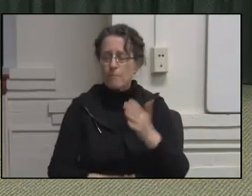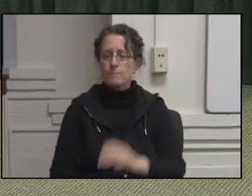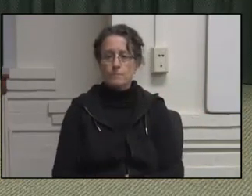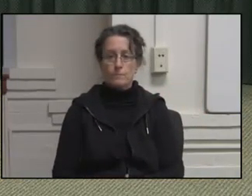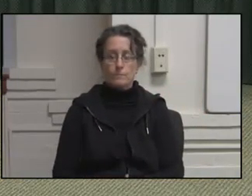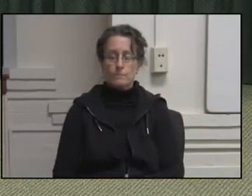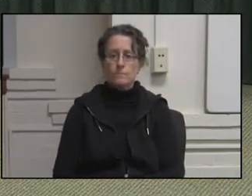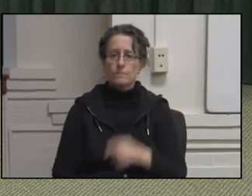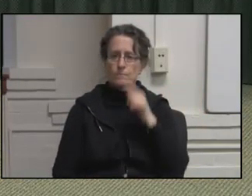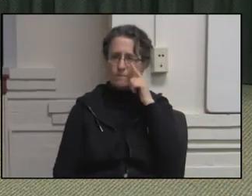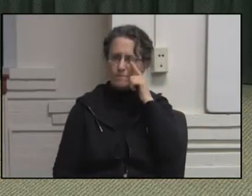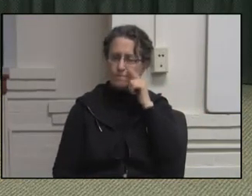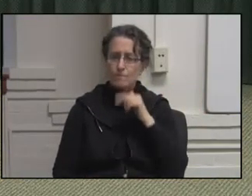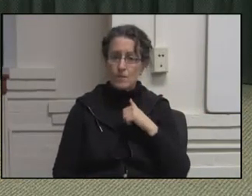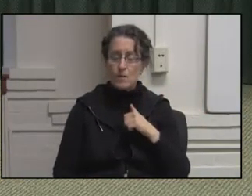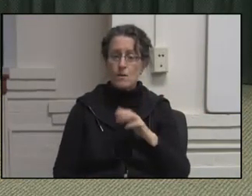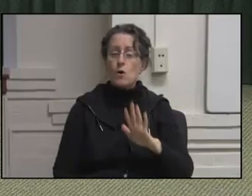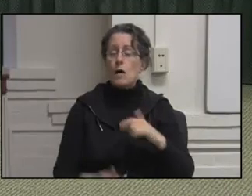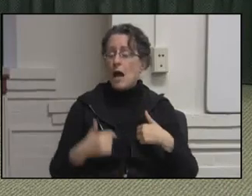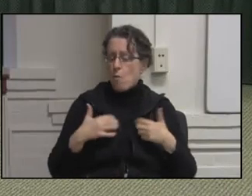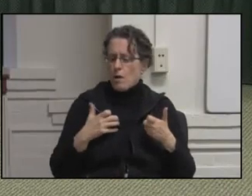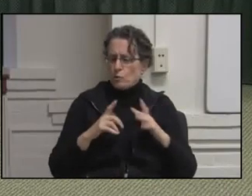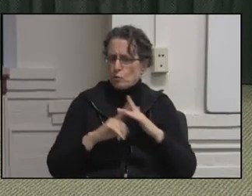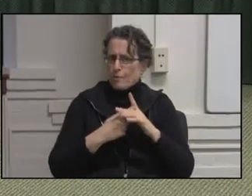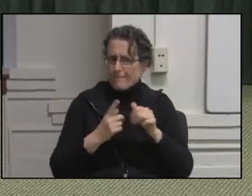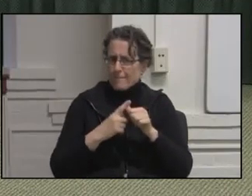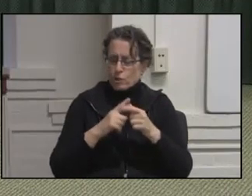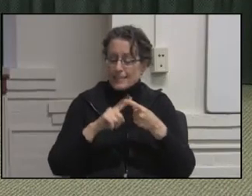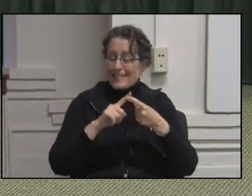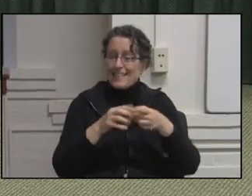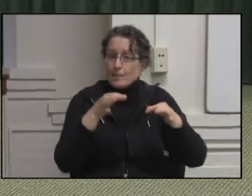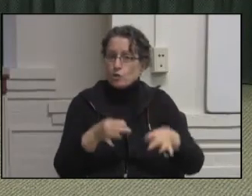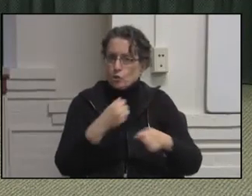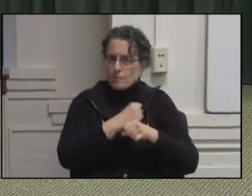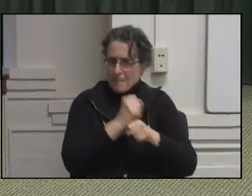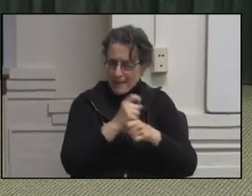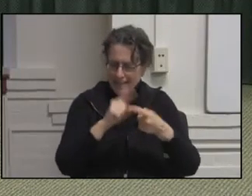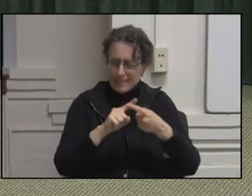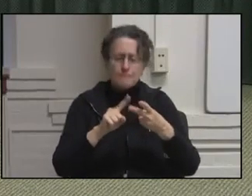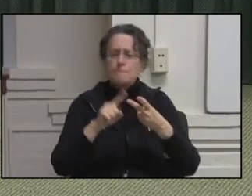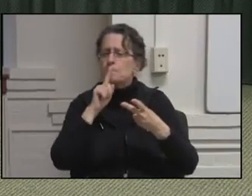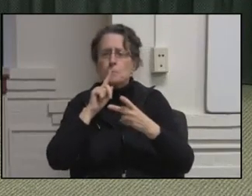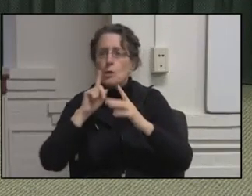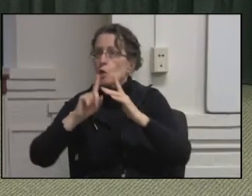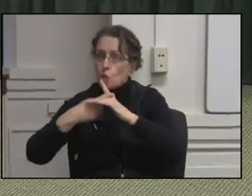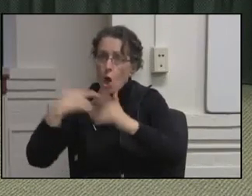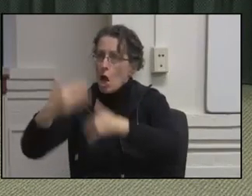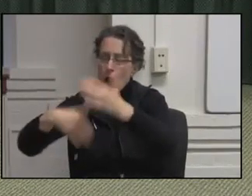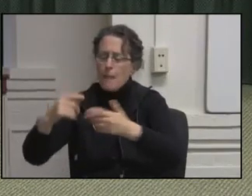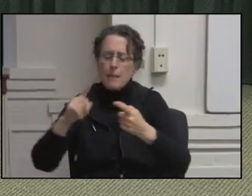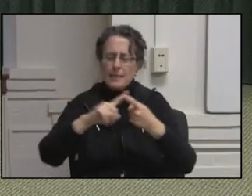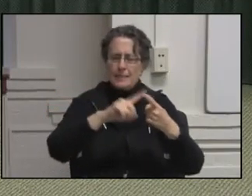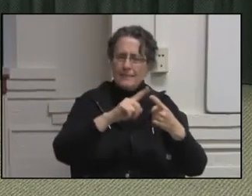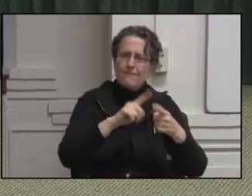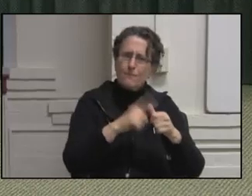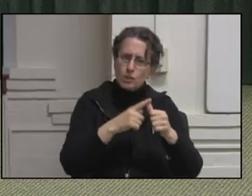as opposed to the implementation process, because there's some work that needs to be done that gets you to the threshold